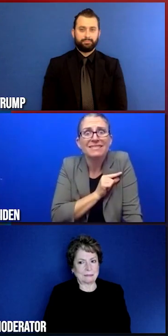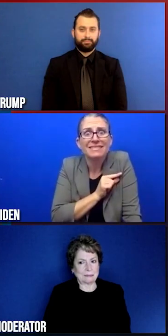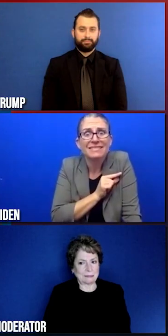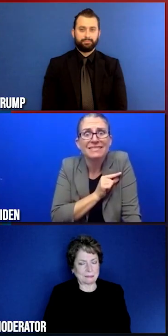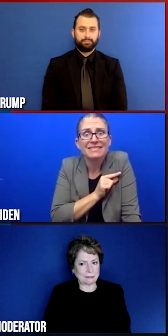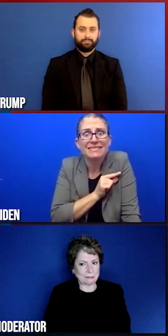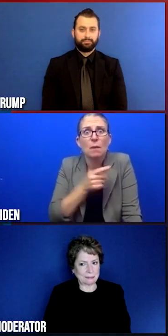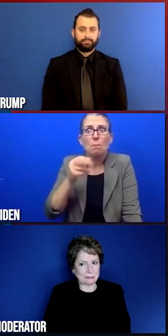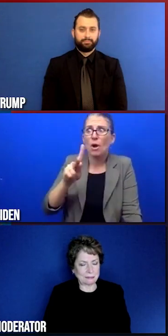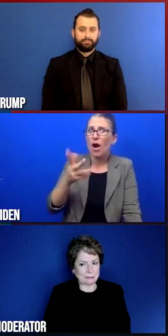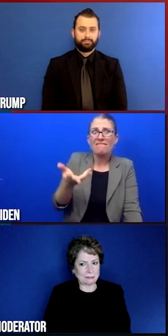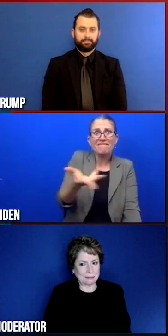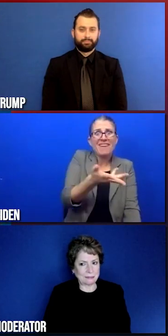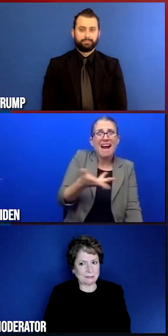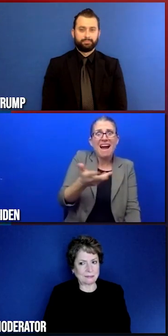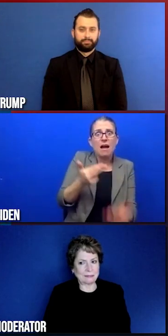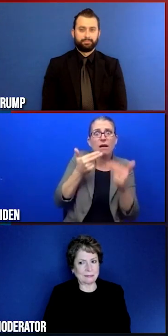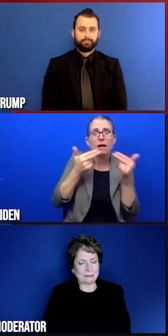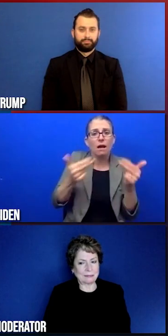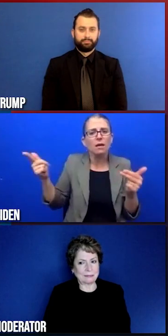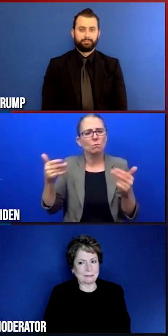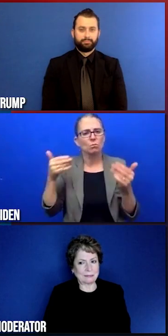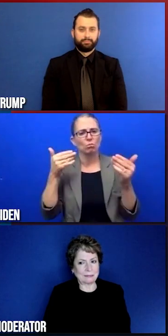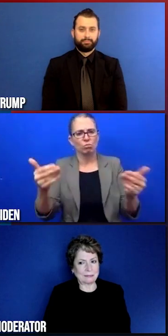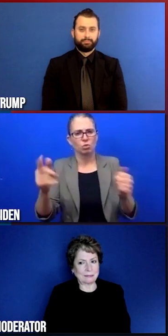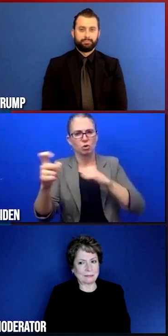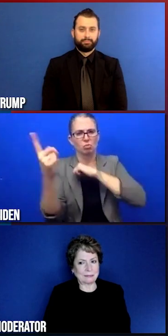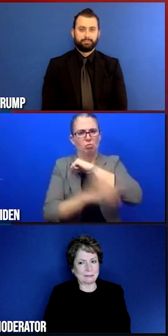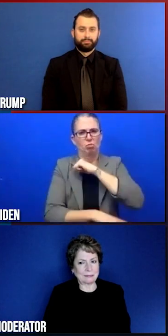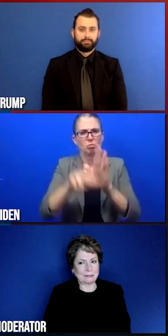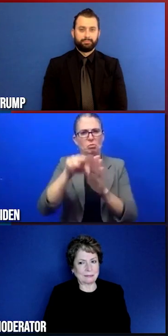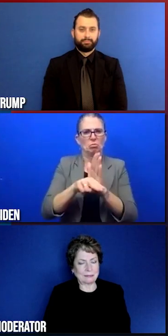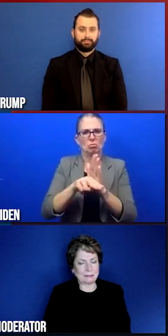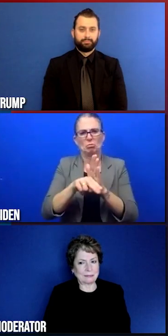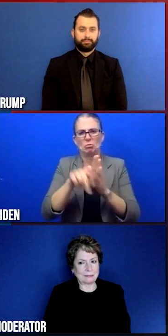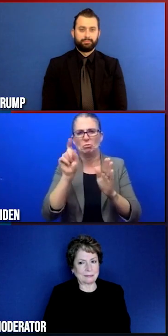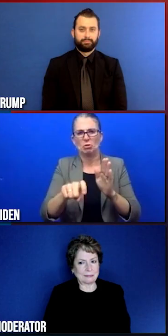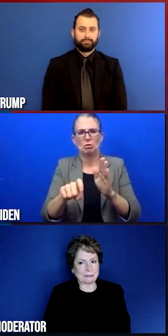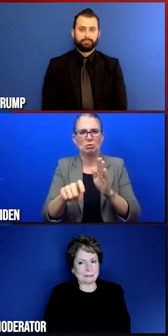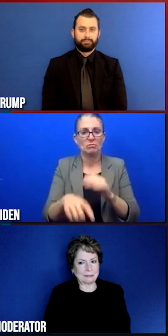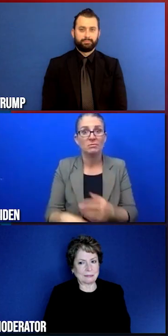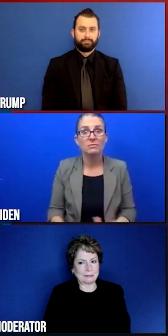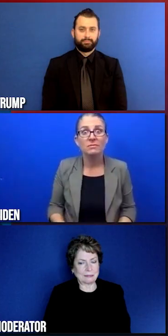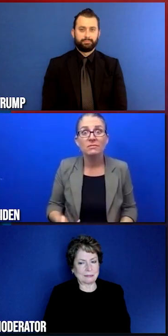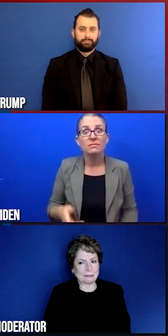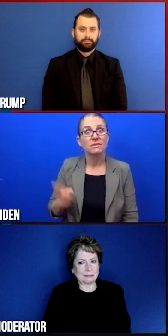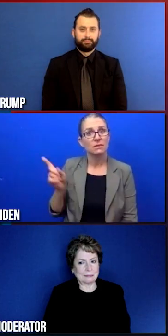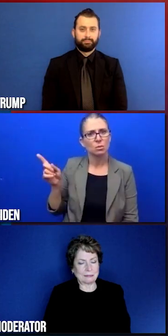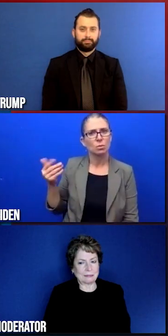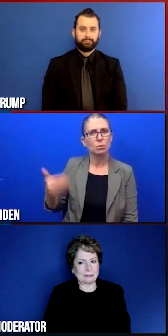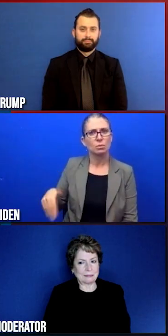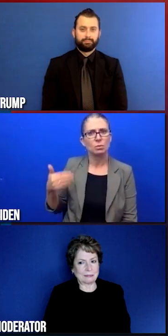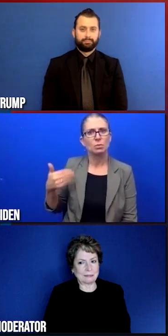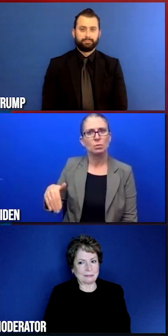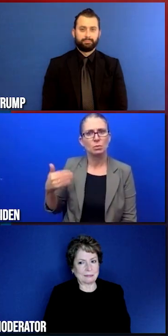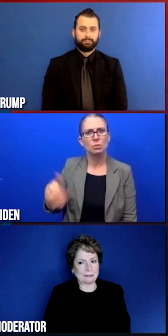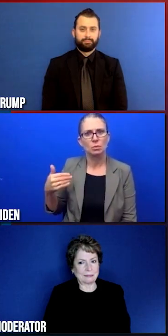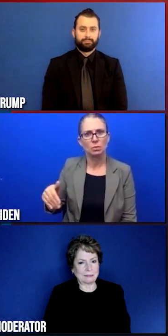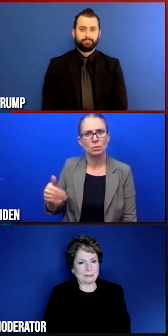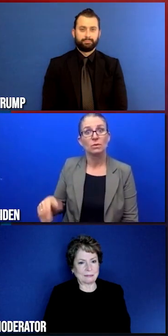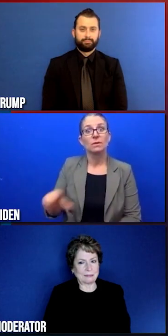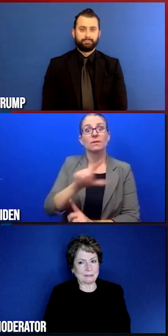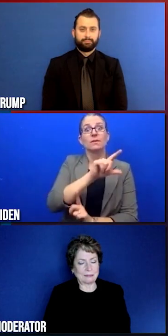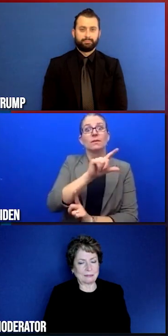talk about granted, he did in fact let 20 people, he commuted 20 people's sentences. We commuted over 1,000